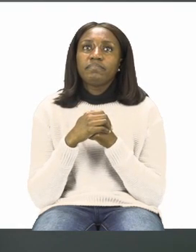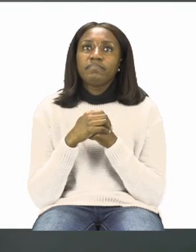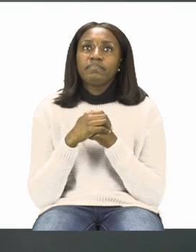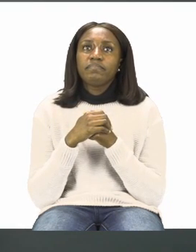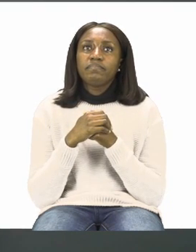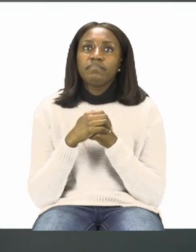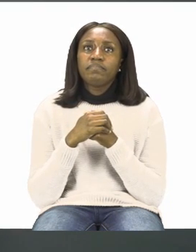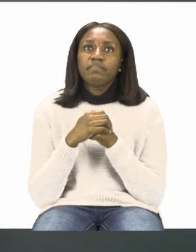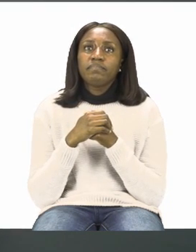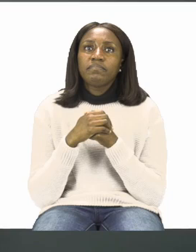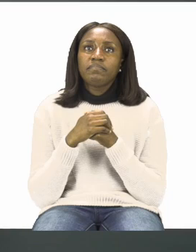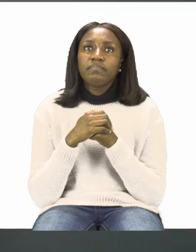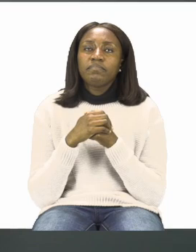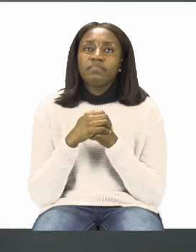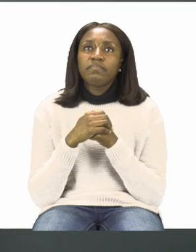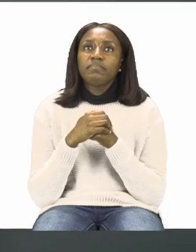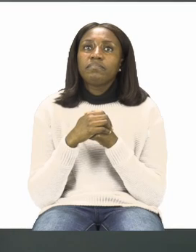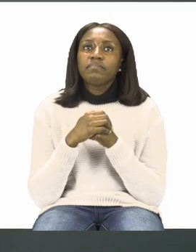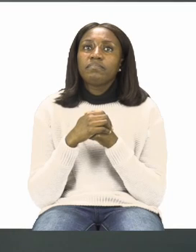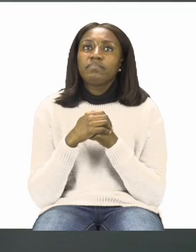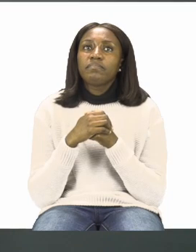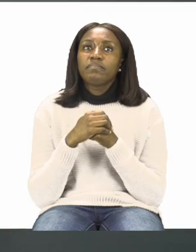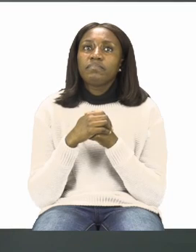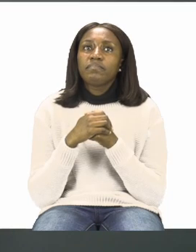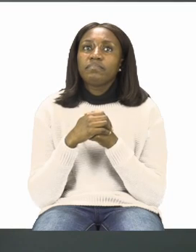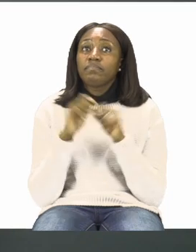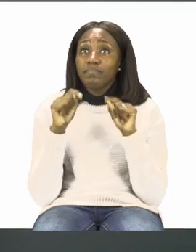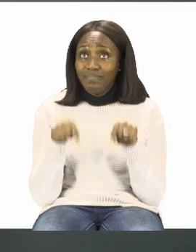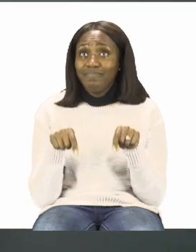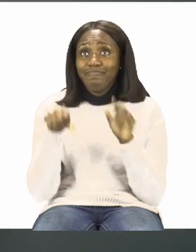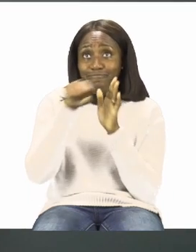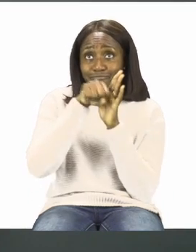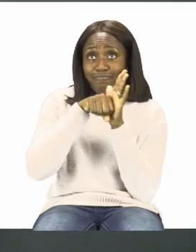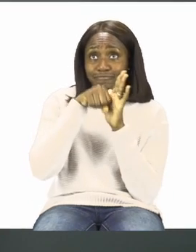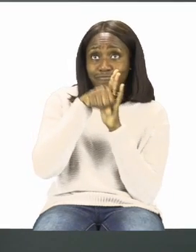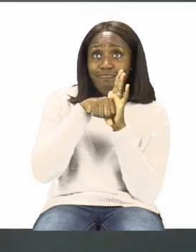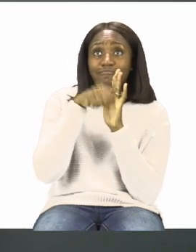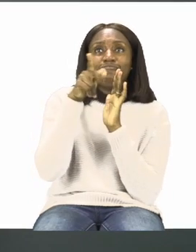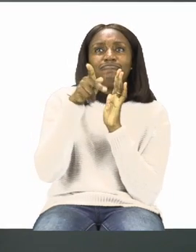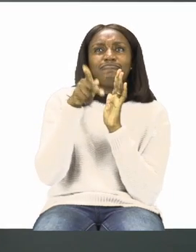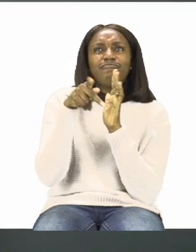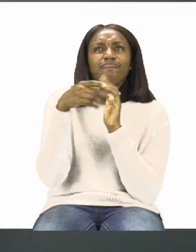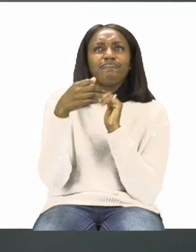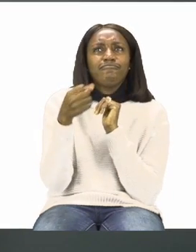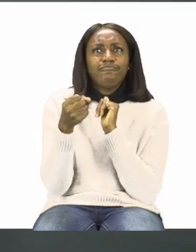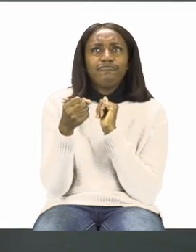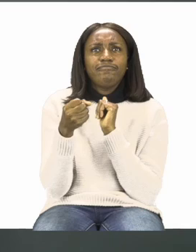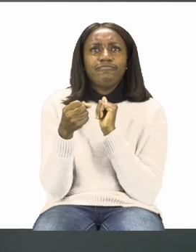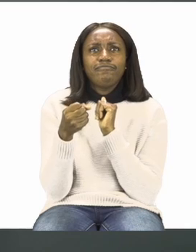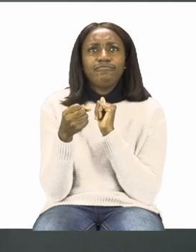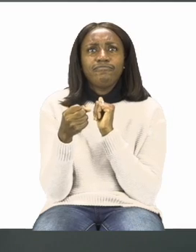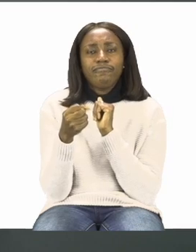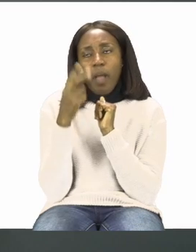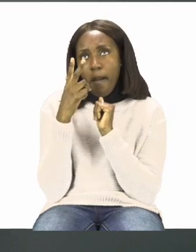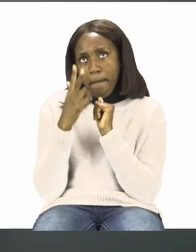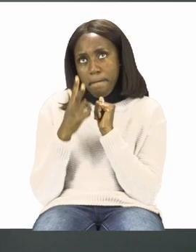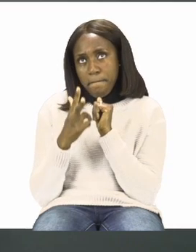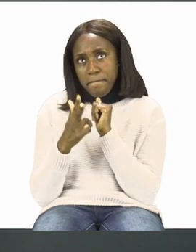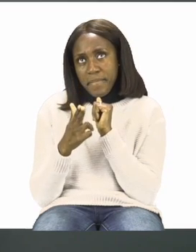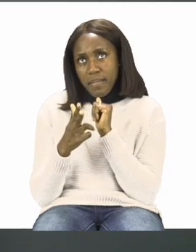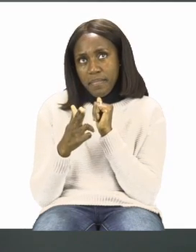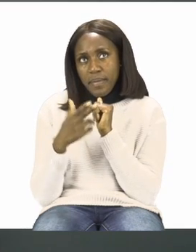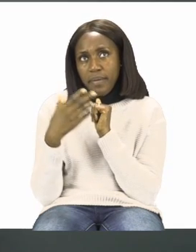So, what I also have on my desk is my glue and my